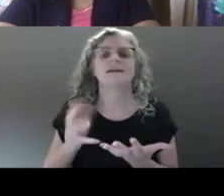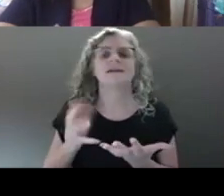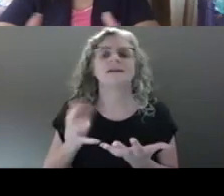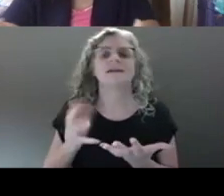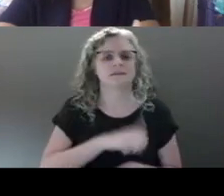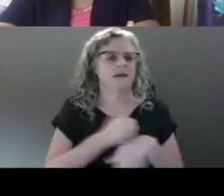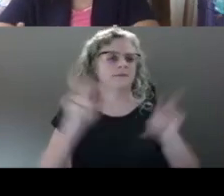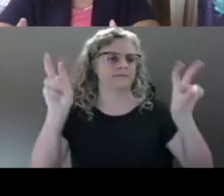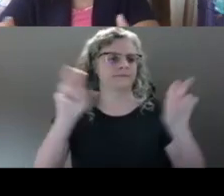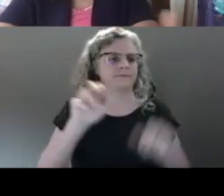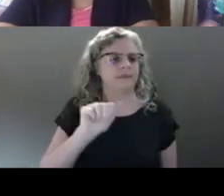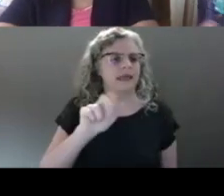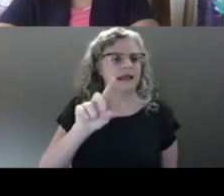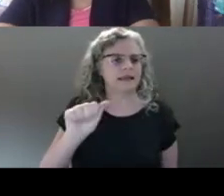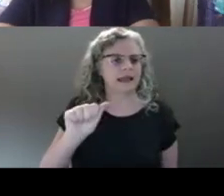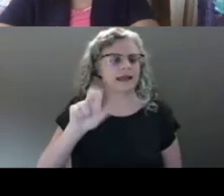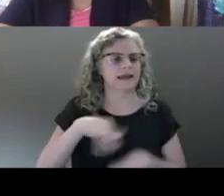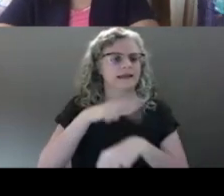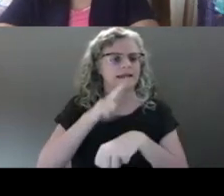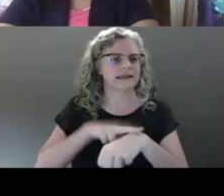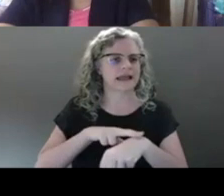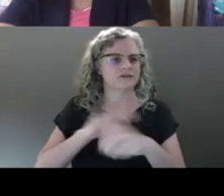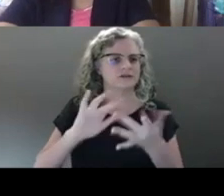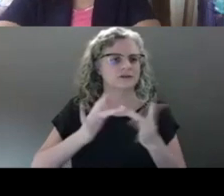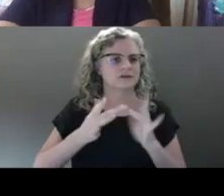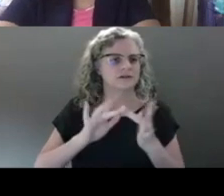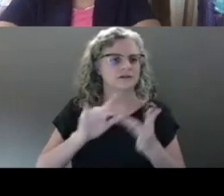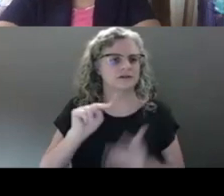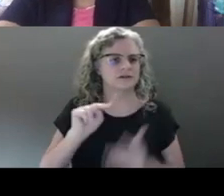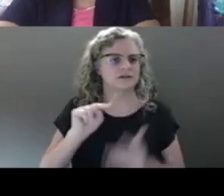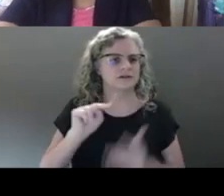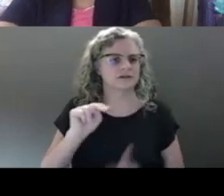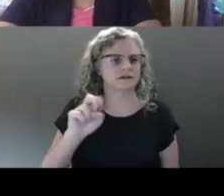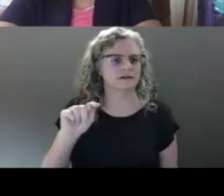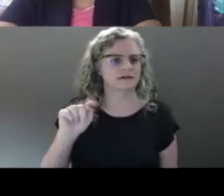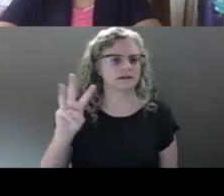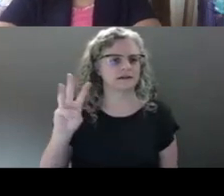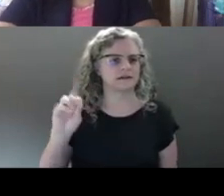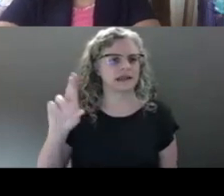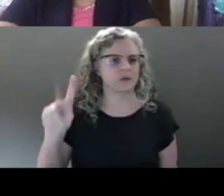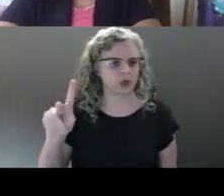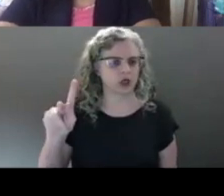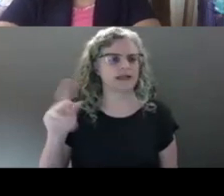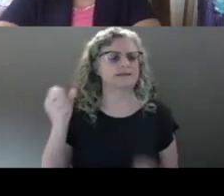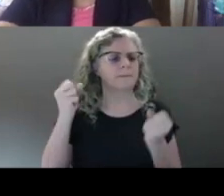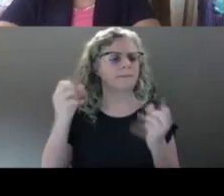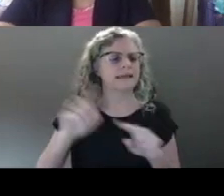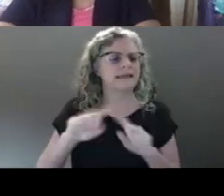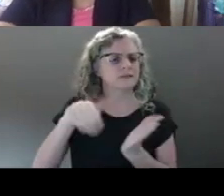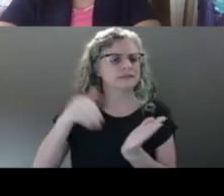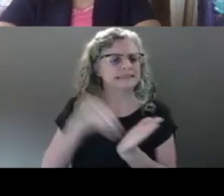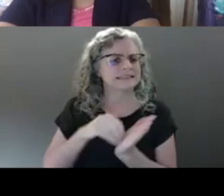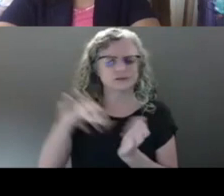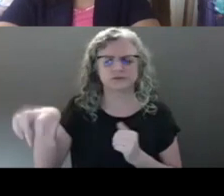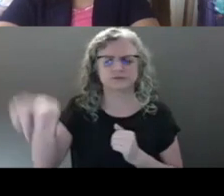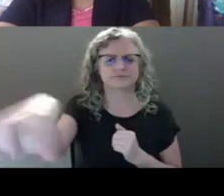much centers across the nation that provide information, guidance, and training